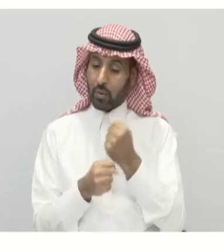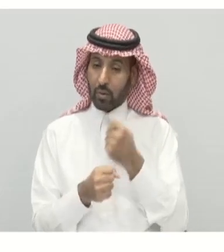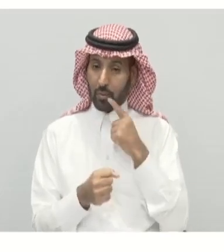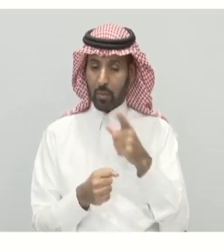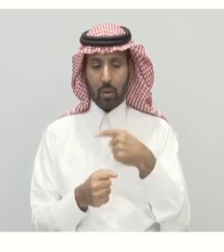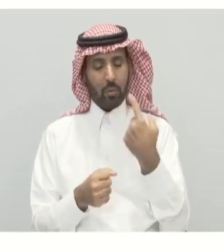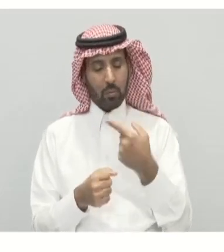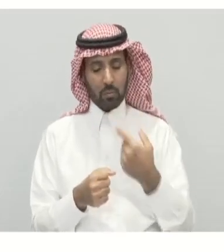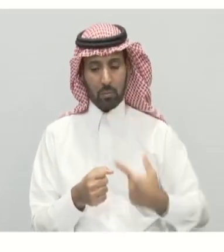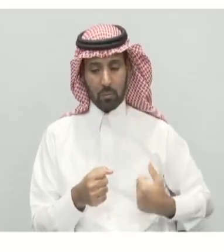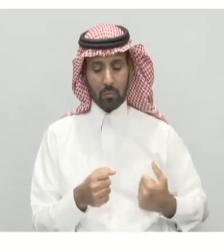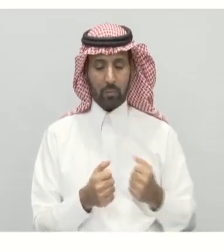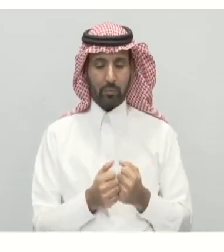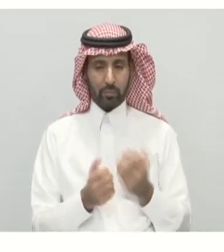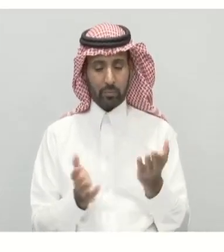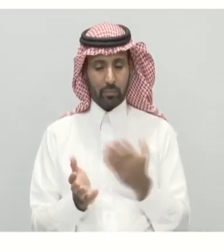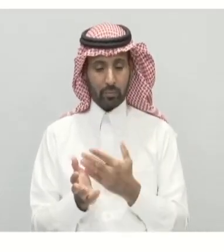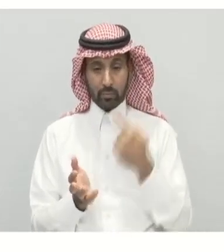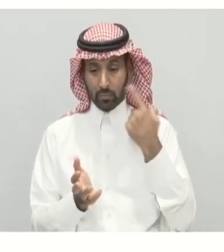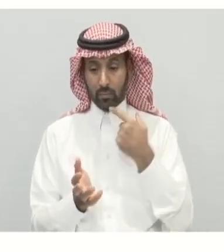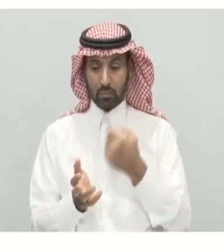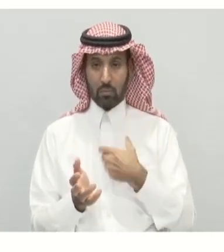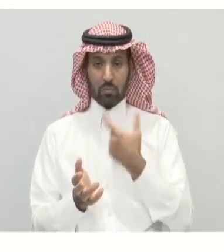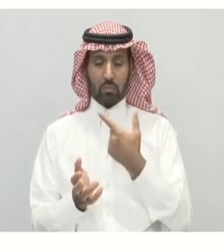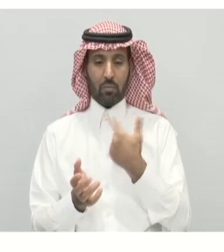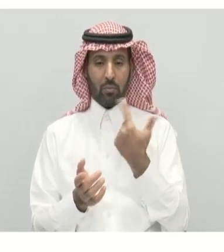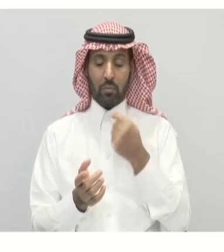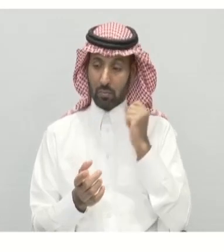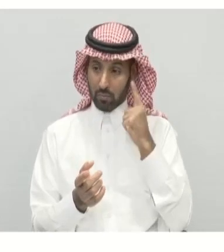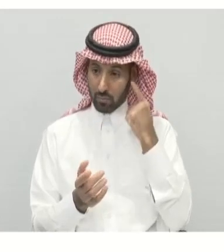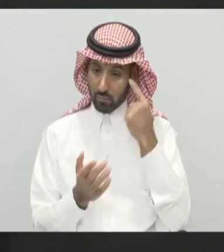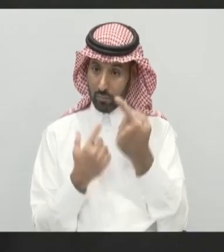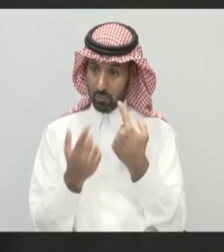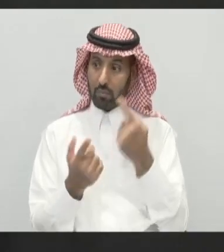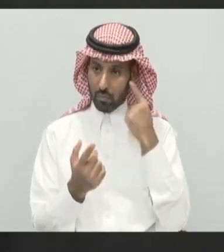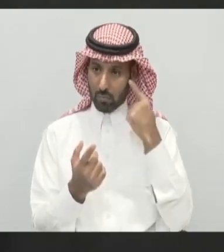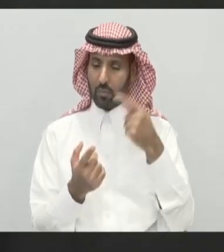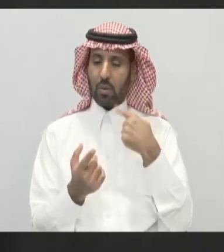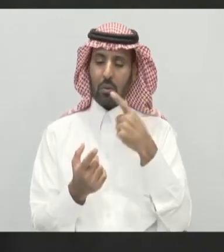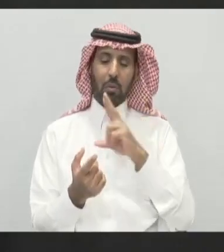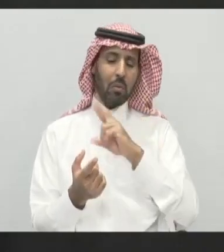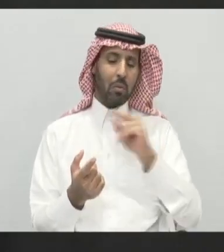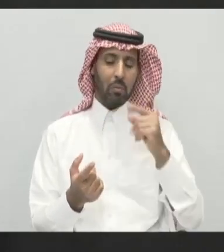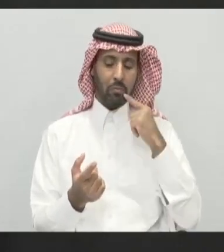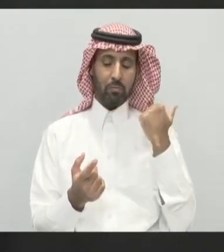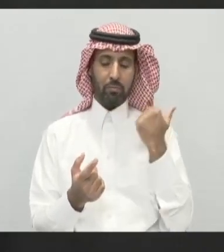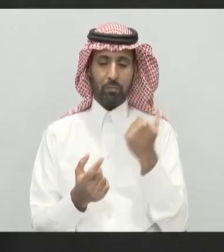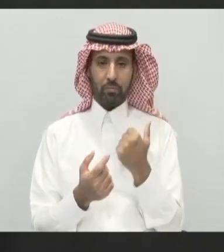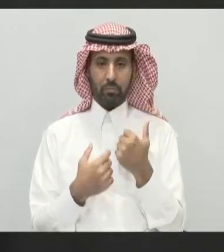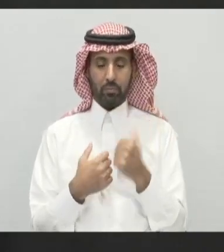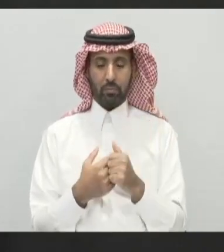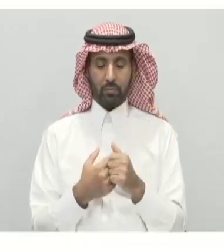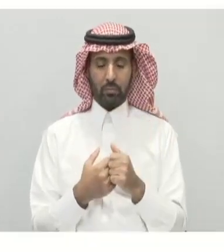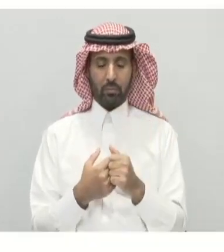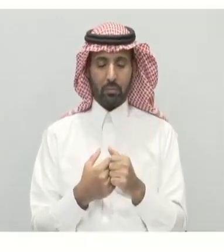noun? Also, you will sound much more like a native speaker. You will sound better.